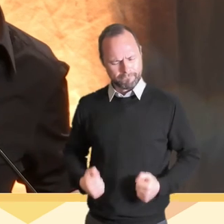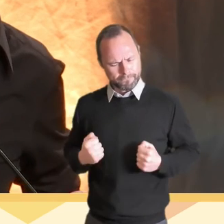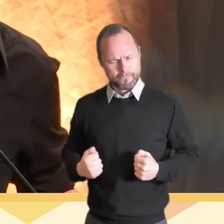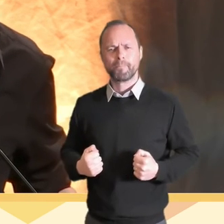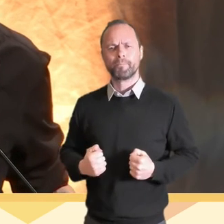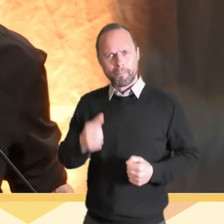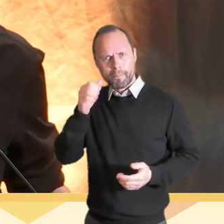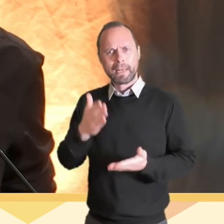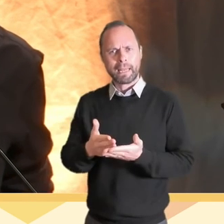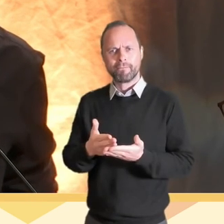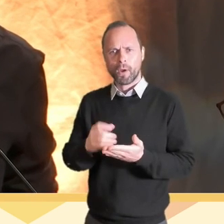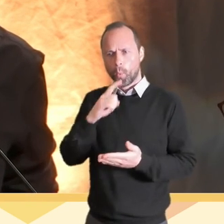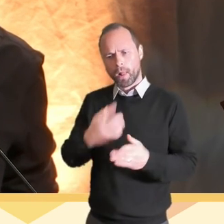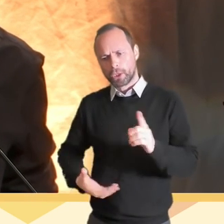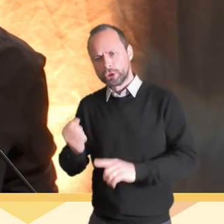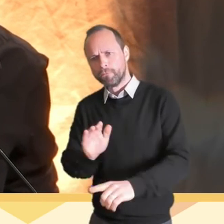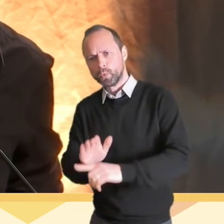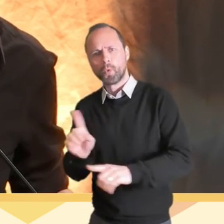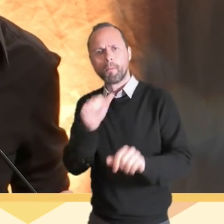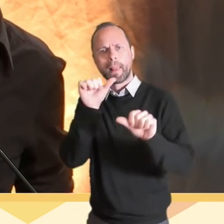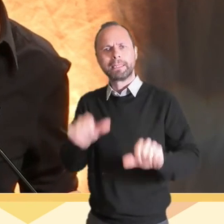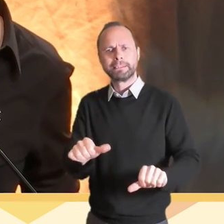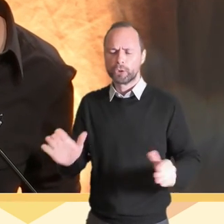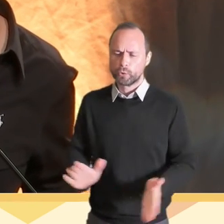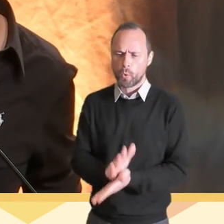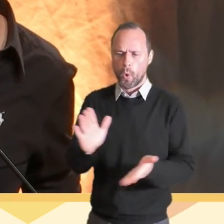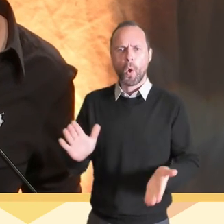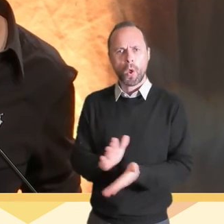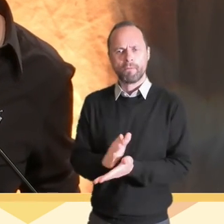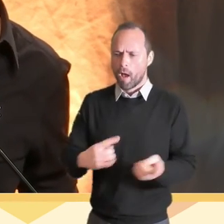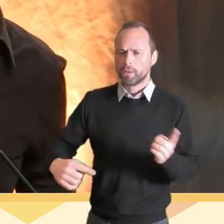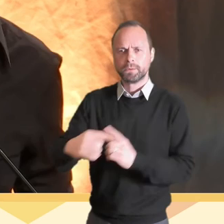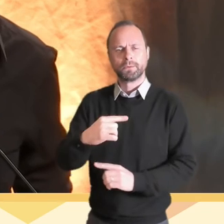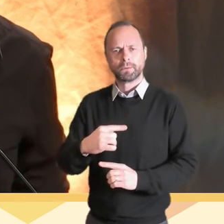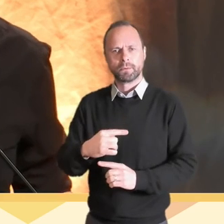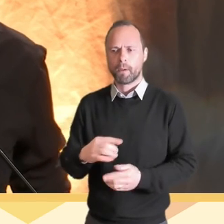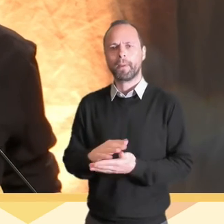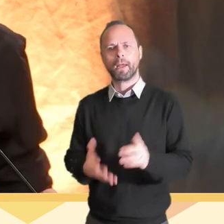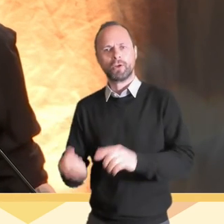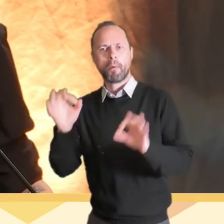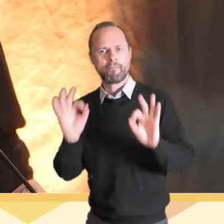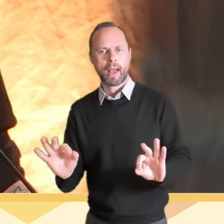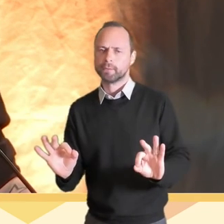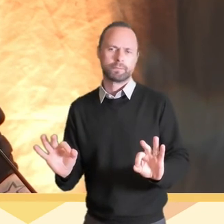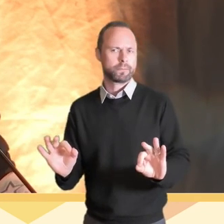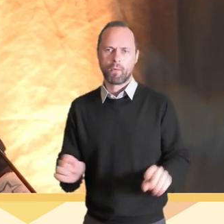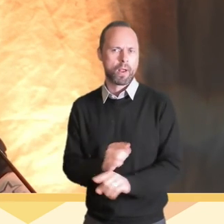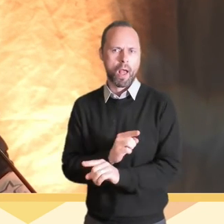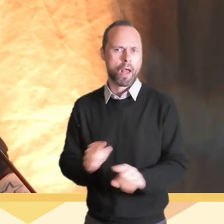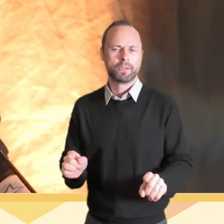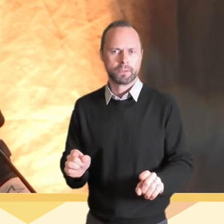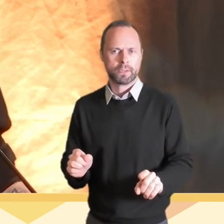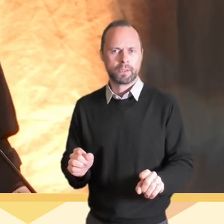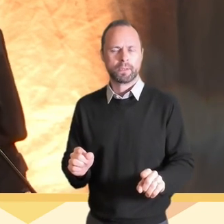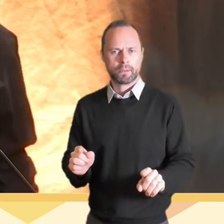bring blessing and joy. This is not about perfection. There's power